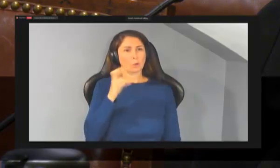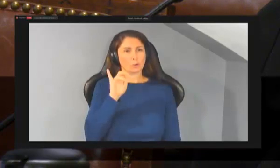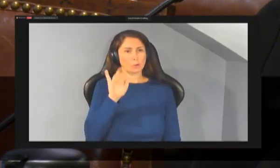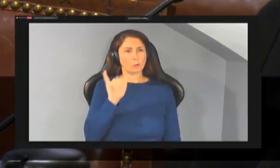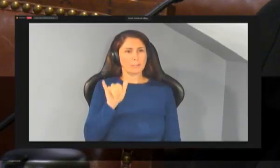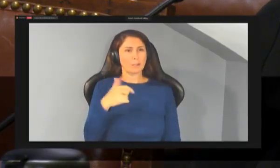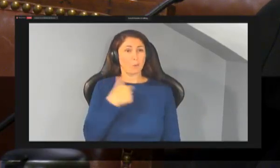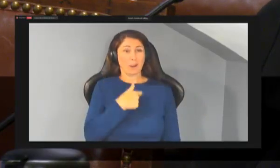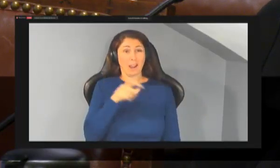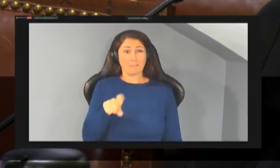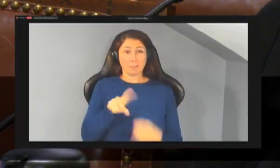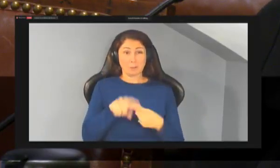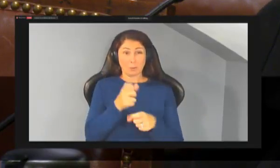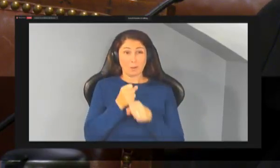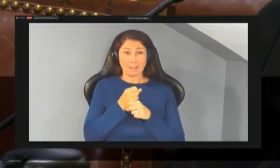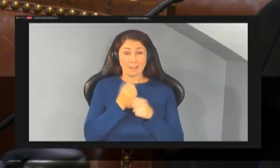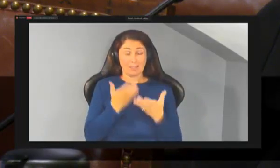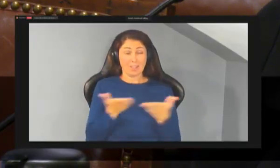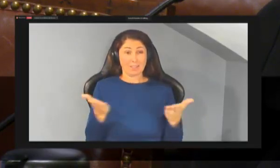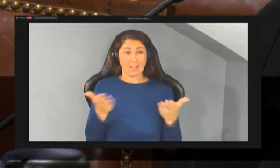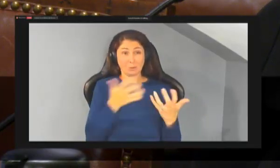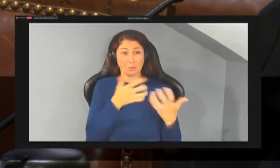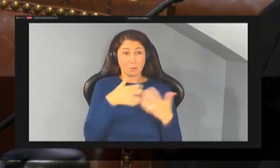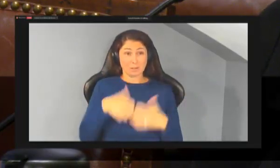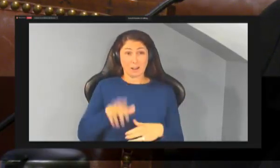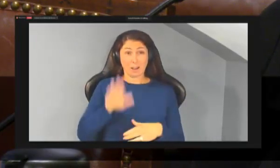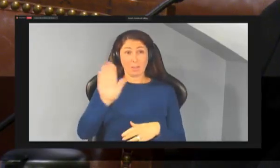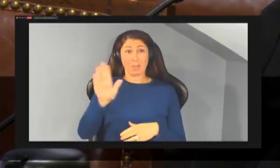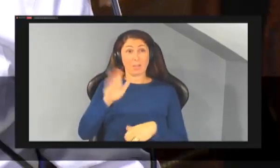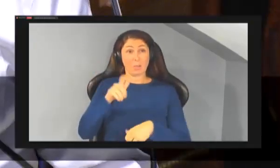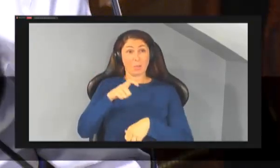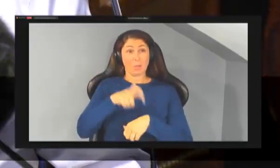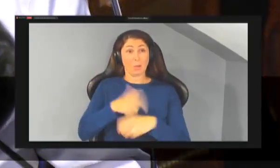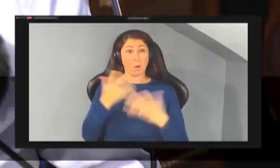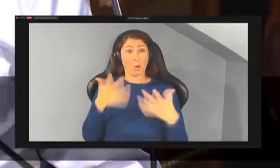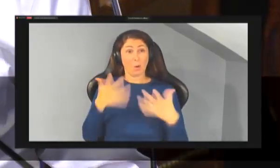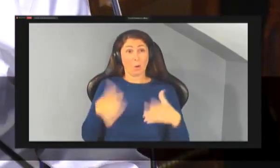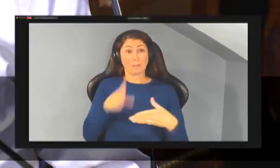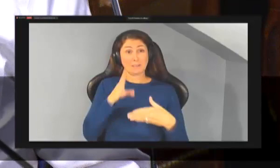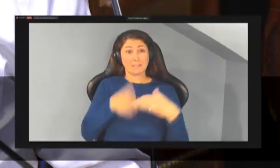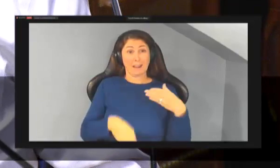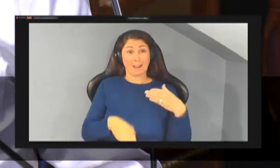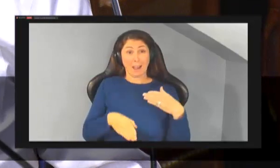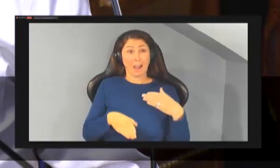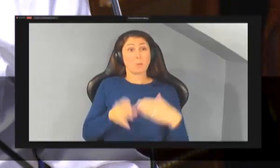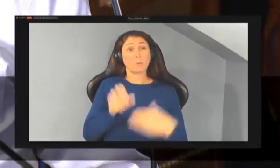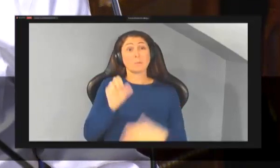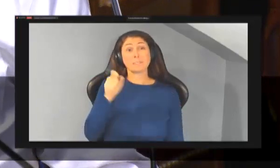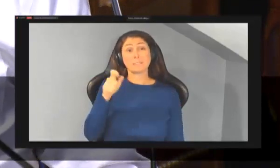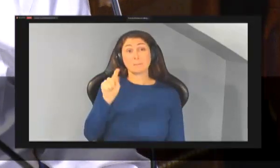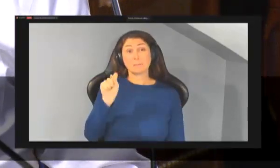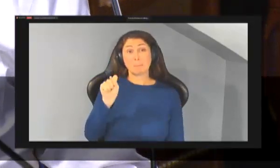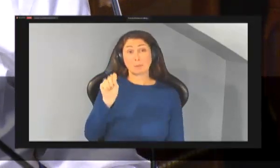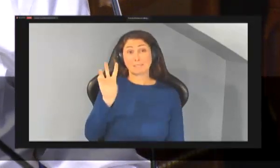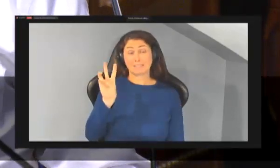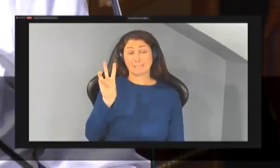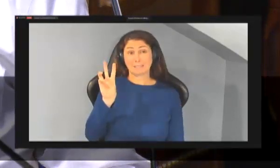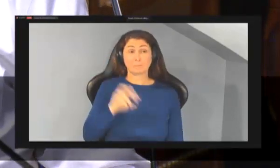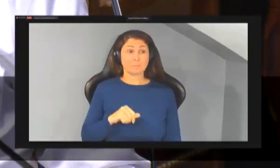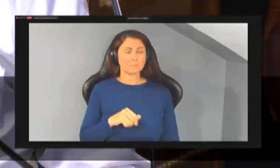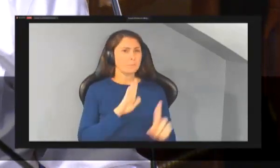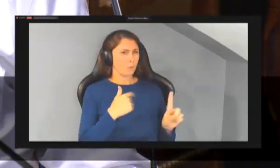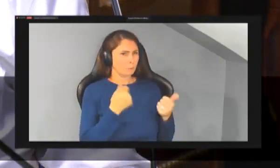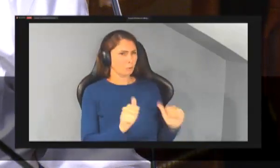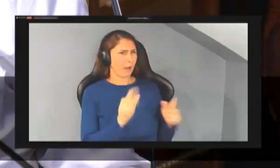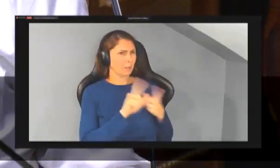we just have to get the things together. So their deadline was September 6th. Whoa. Okay. So I'm trying to understand, maybe,